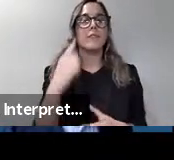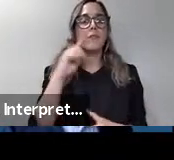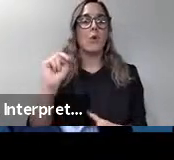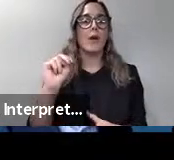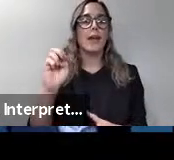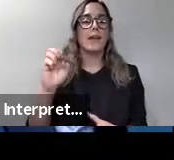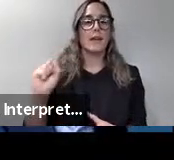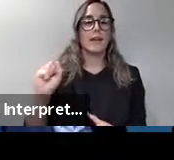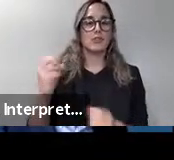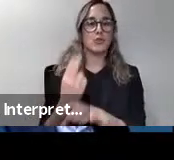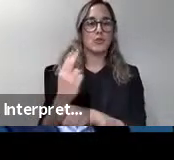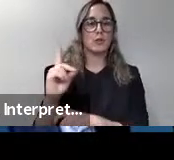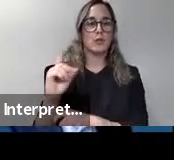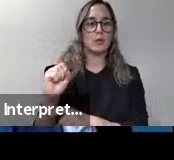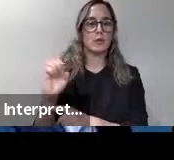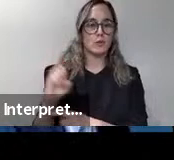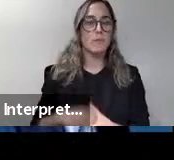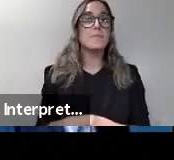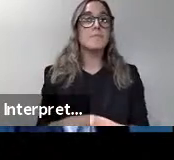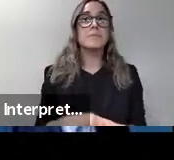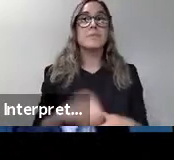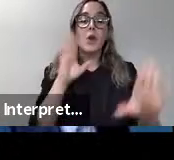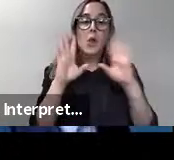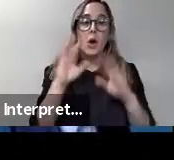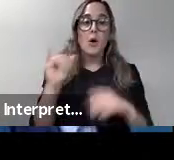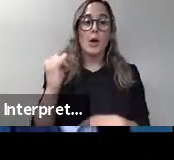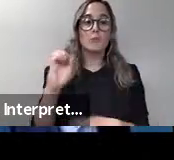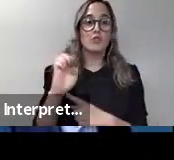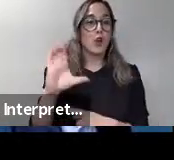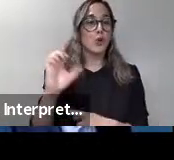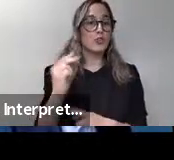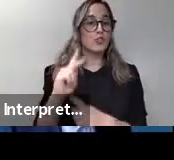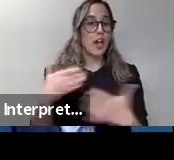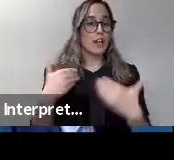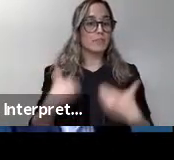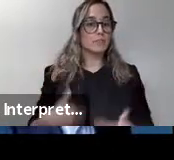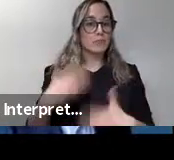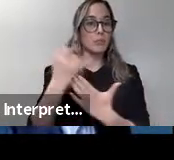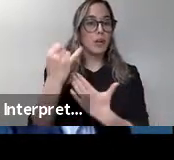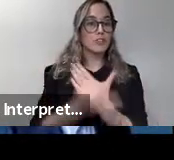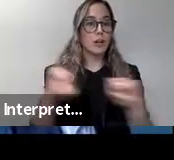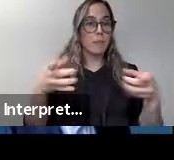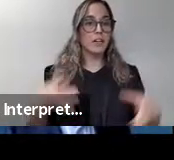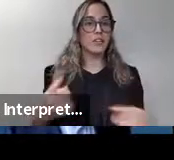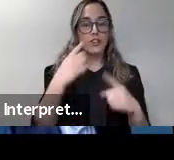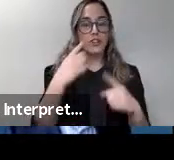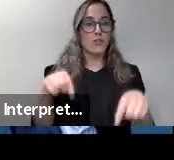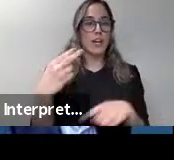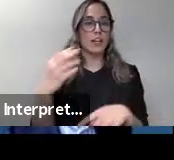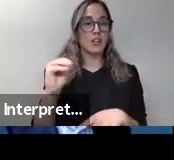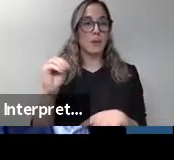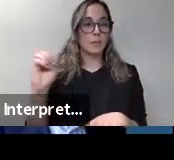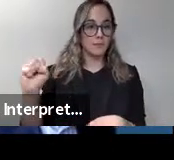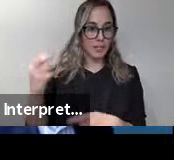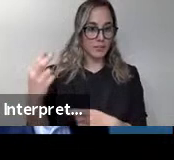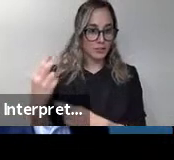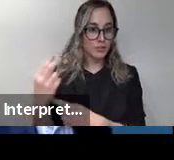Thanks, Don. Hello, everyone. My name is Joe Check, and I was the project manager for HMH's efforts on the NES starting back